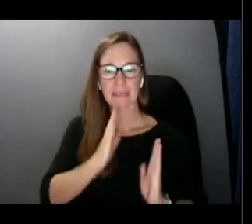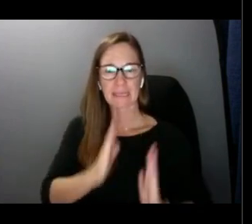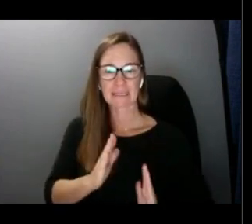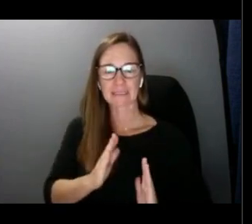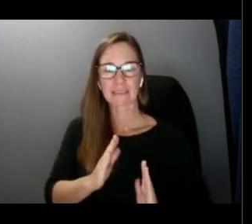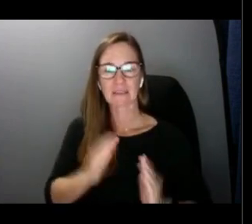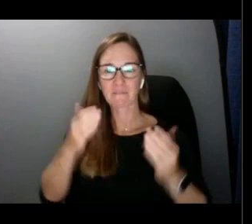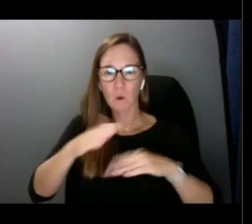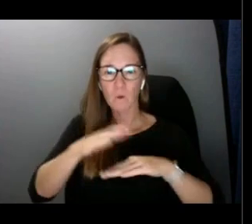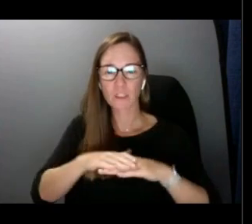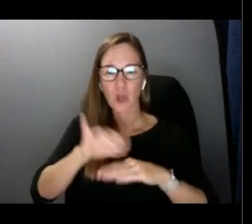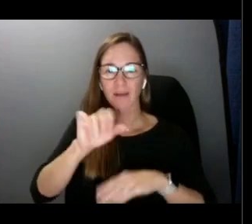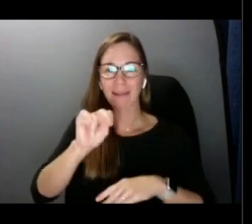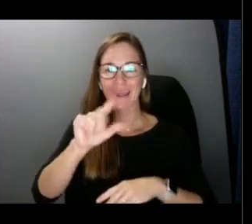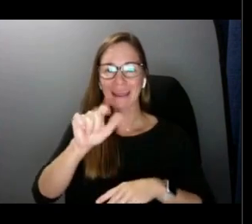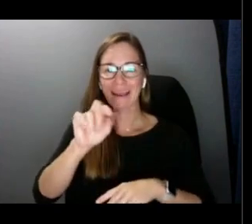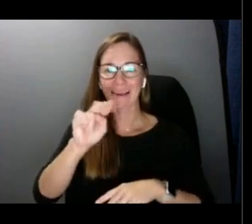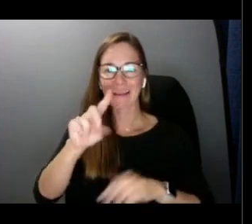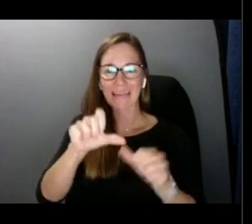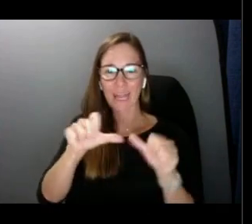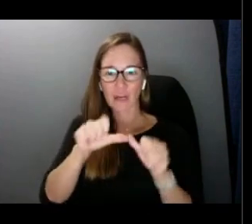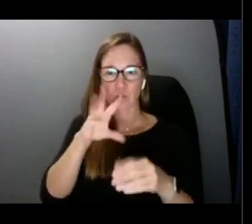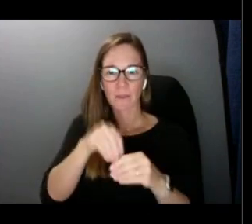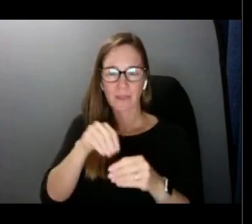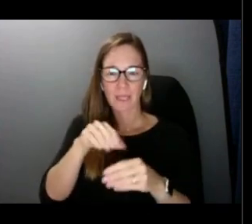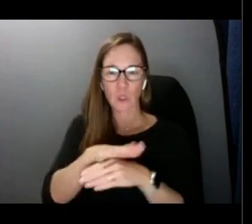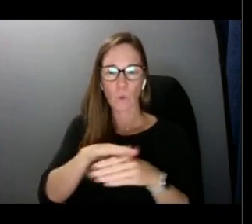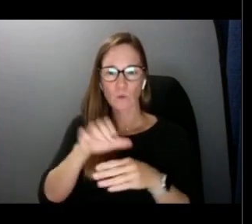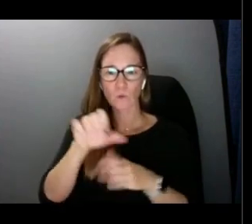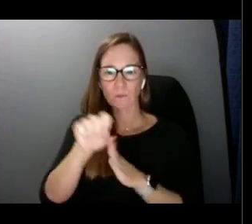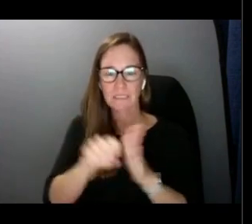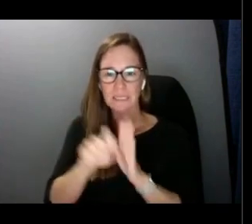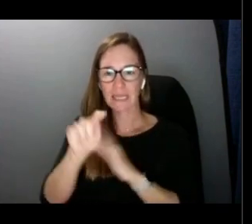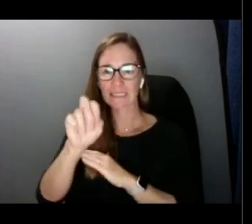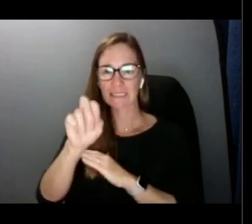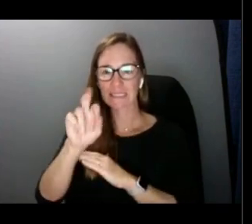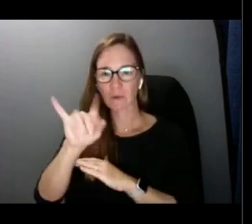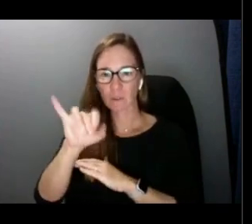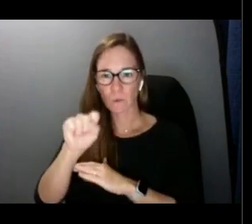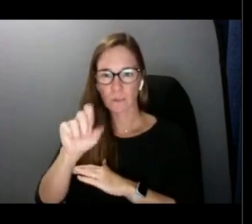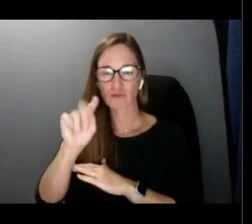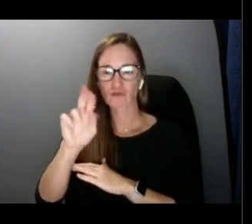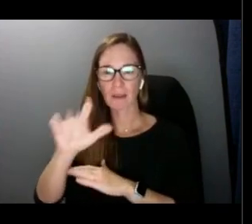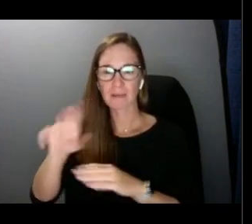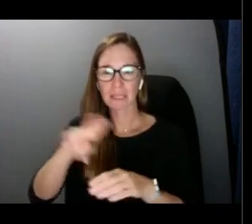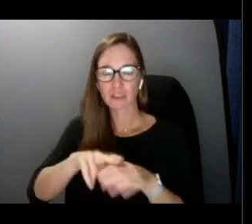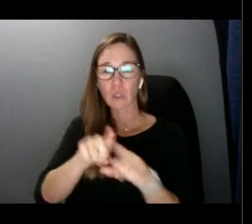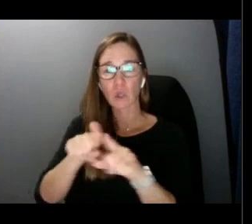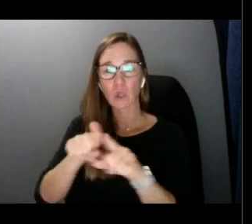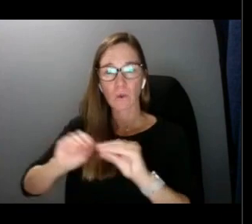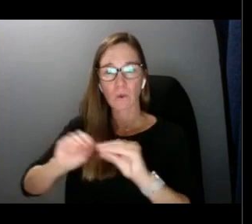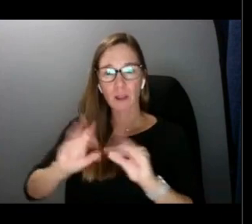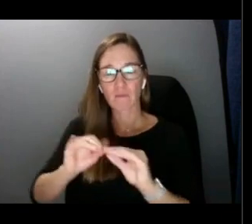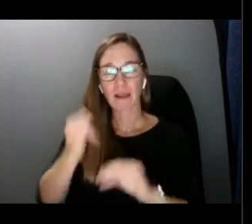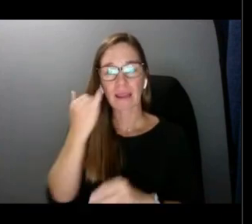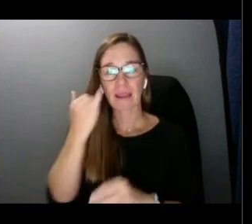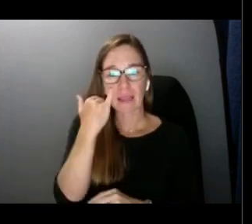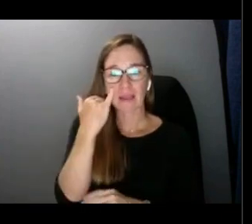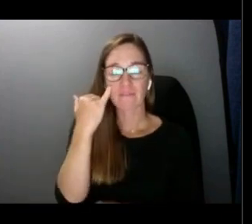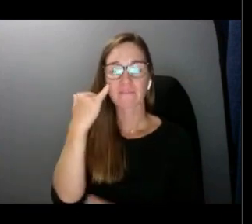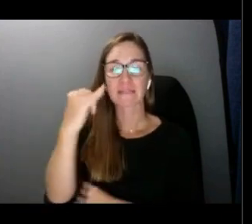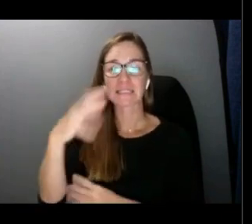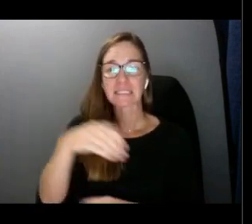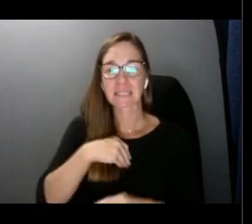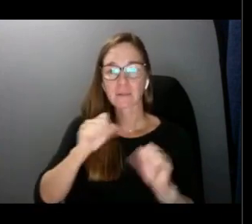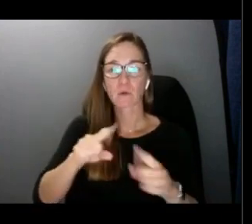focused on inland areas within coastal states, territories, or tribal nations, Also clarify whether or not it's acceptable